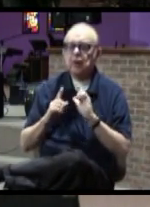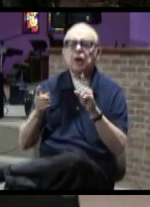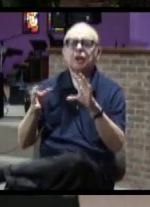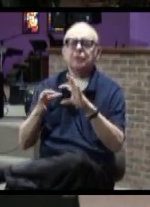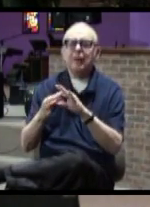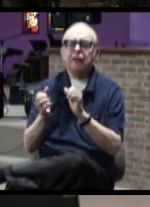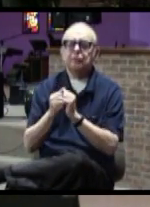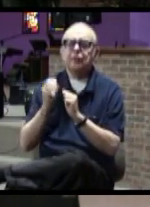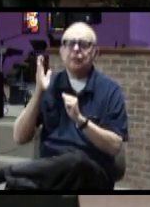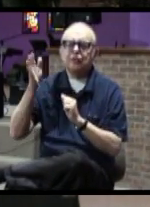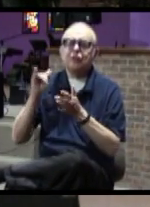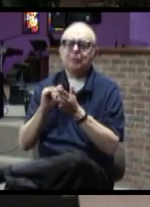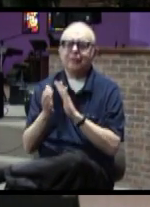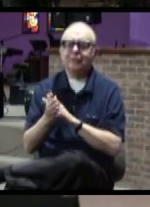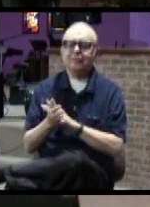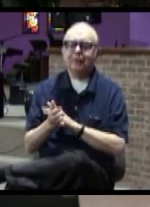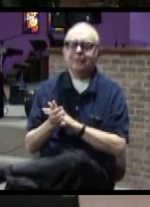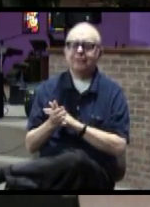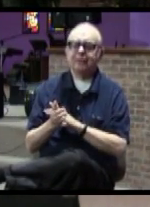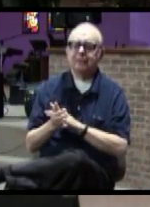to go along with the sermon this morning.